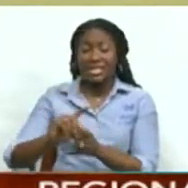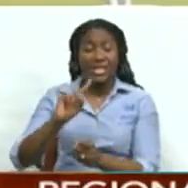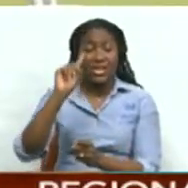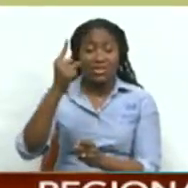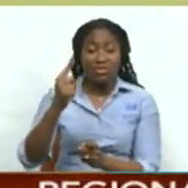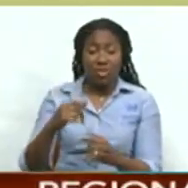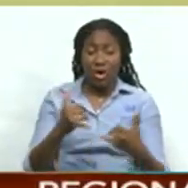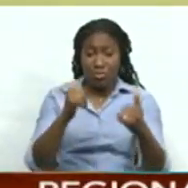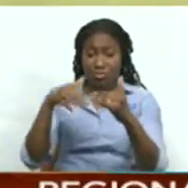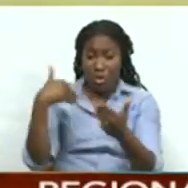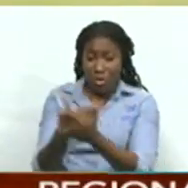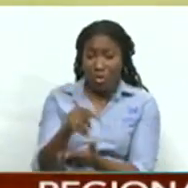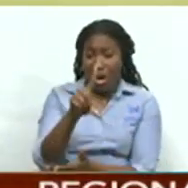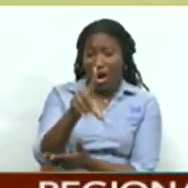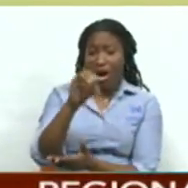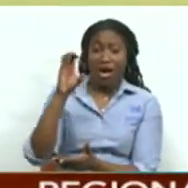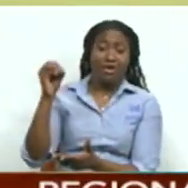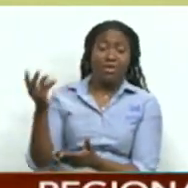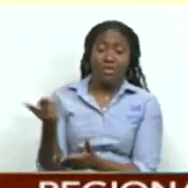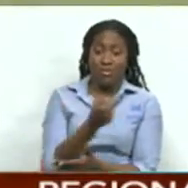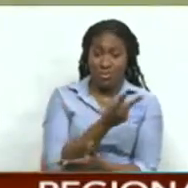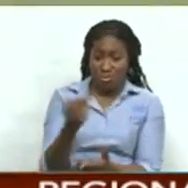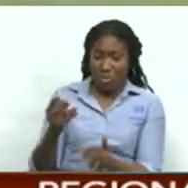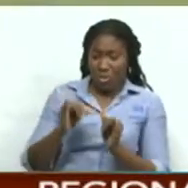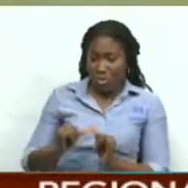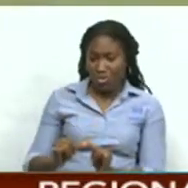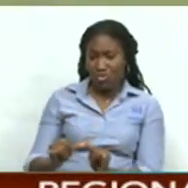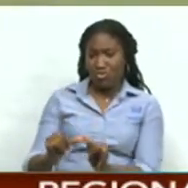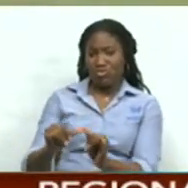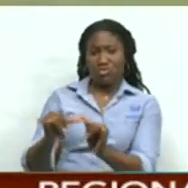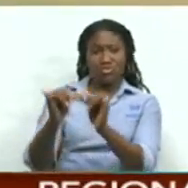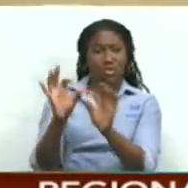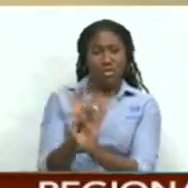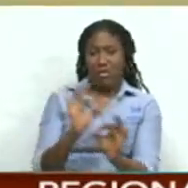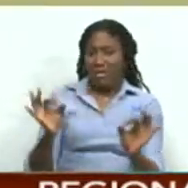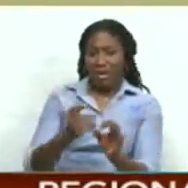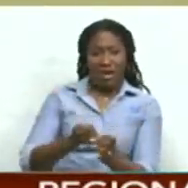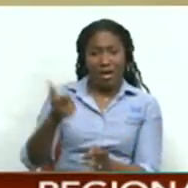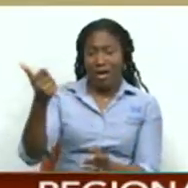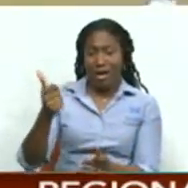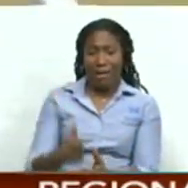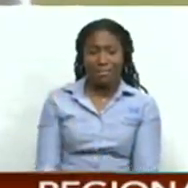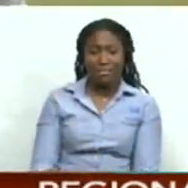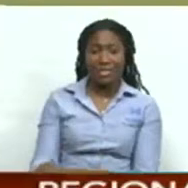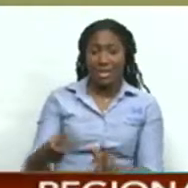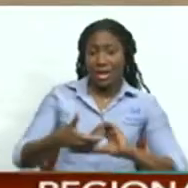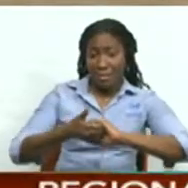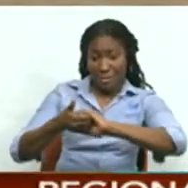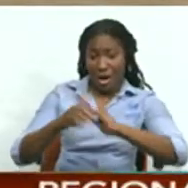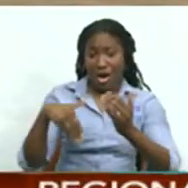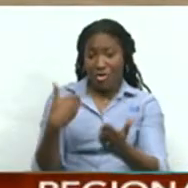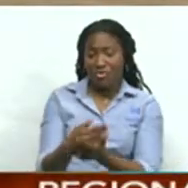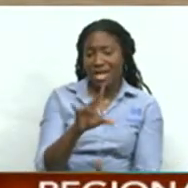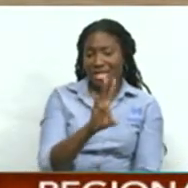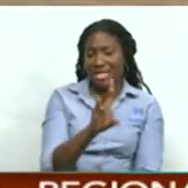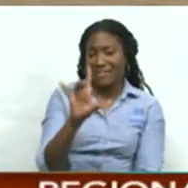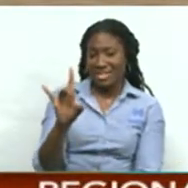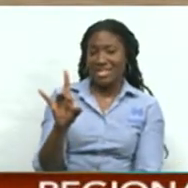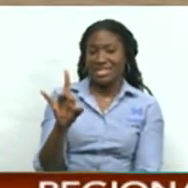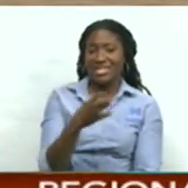and Jason Mohammed were allowed to carry on with no declaration in sight. The partnership was worth 78 and the lead